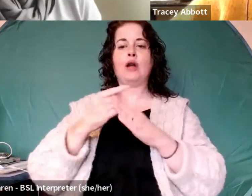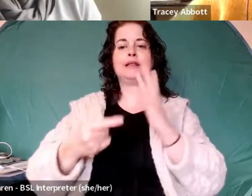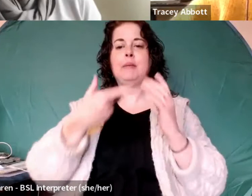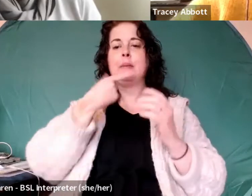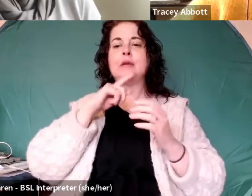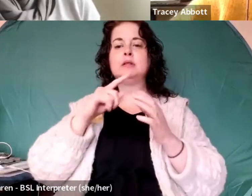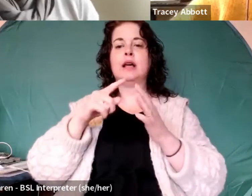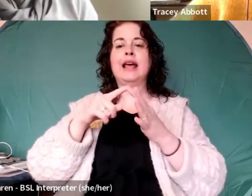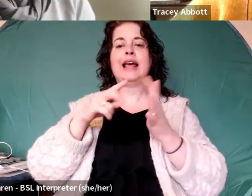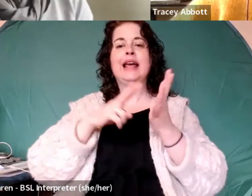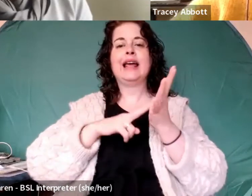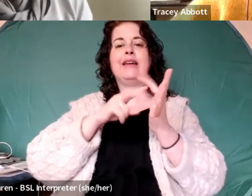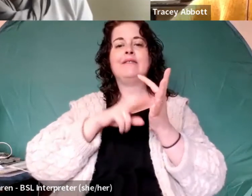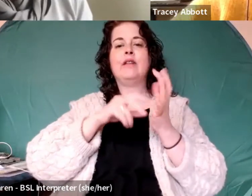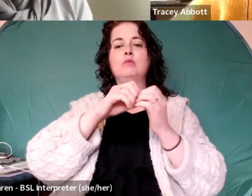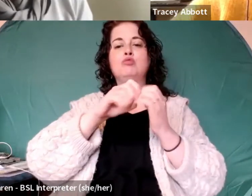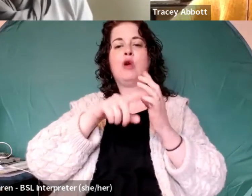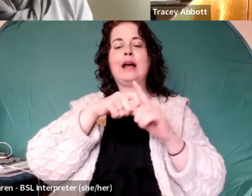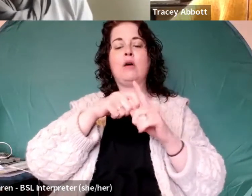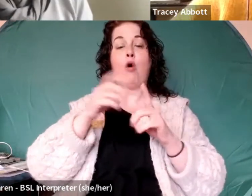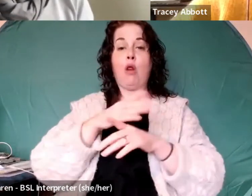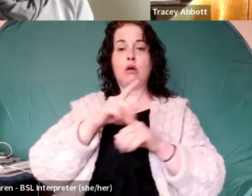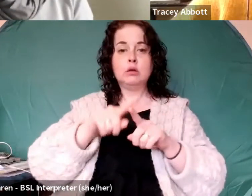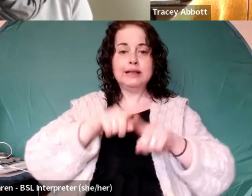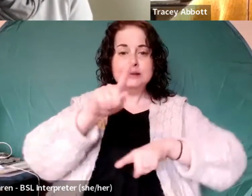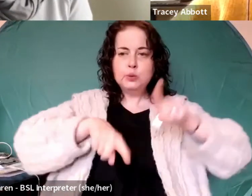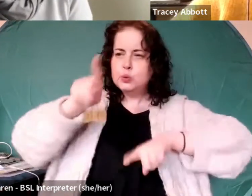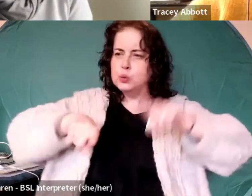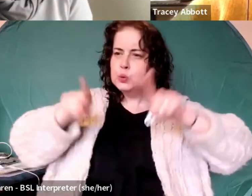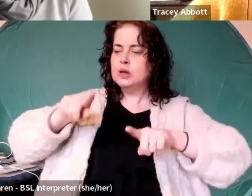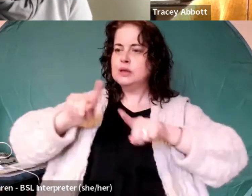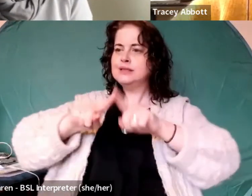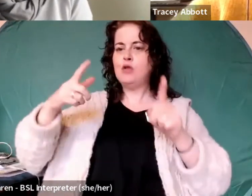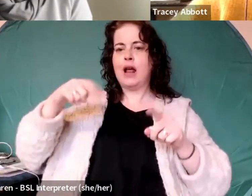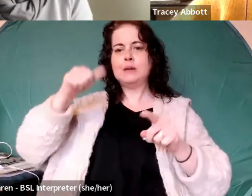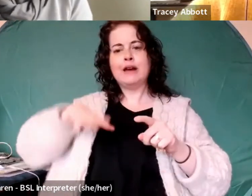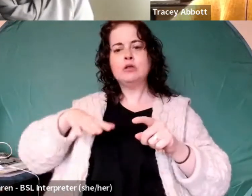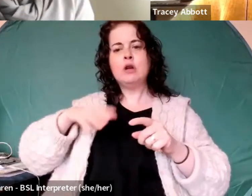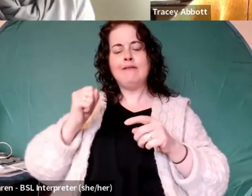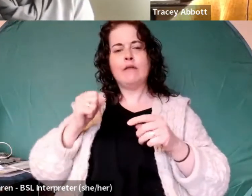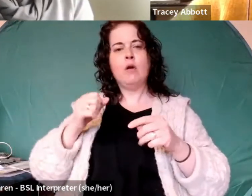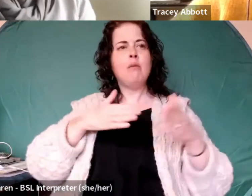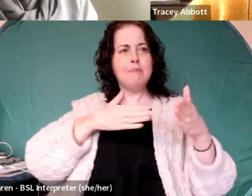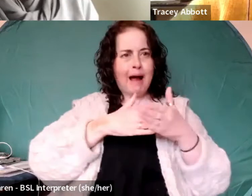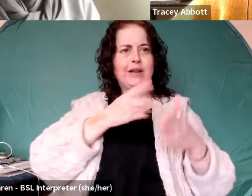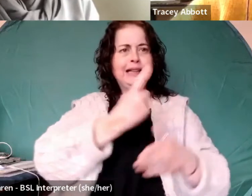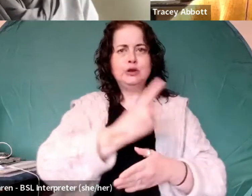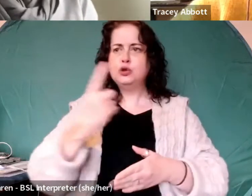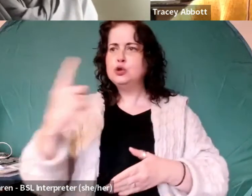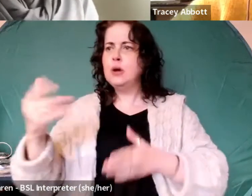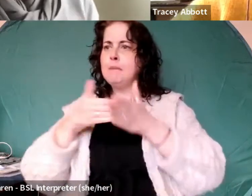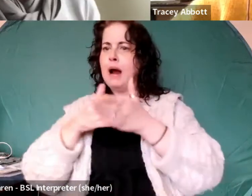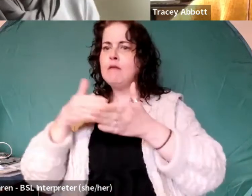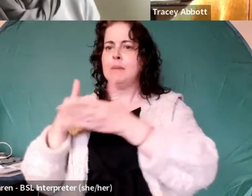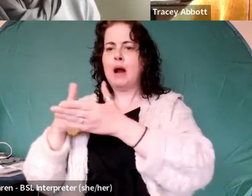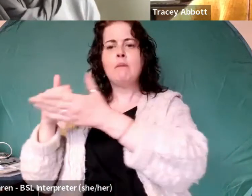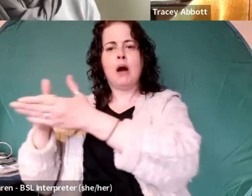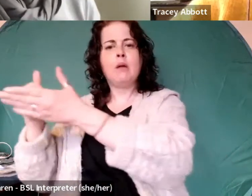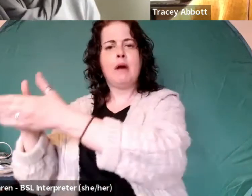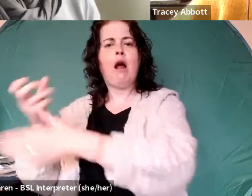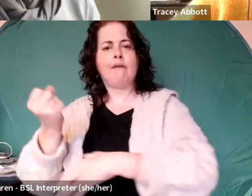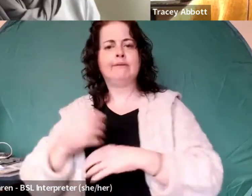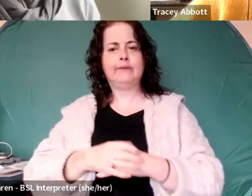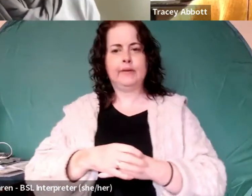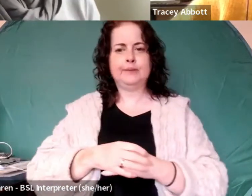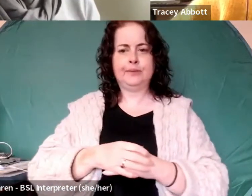Evenbreak, because we all have different lived experiences, but we all face barriers. So we understand the barriers, that our candidates face.